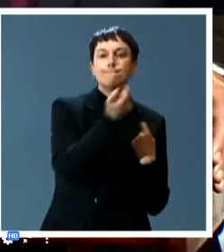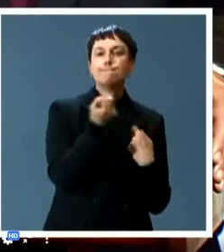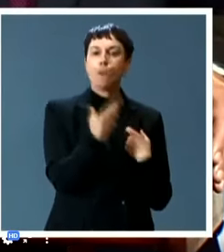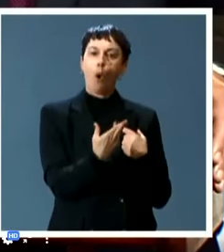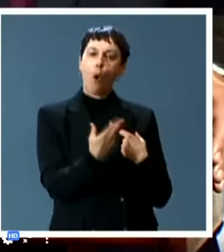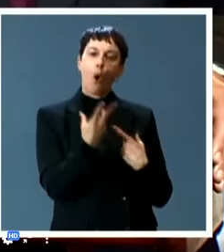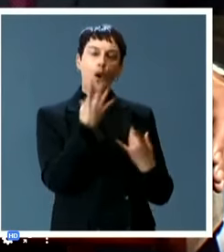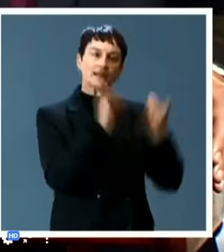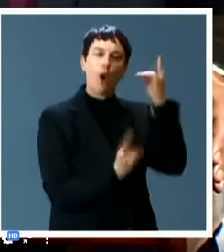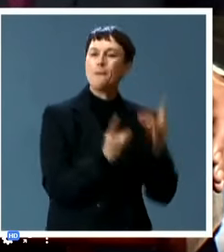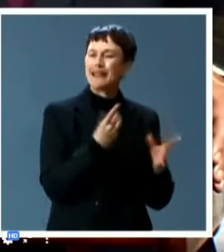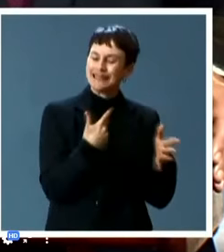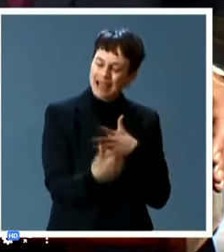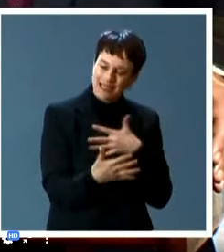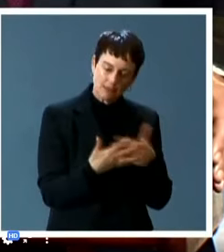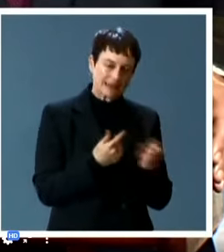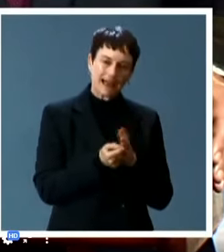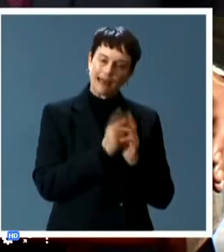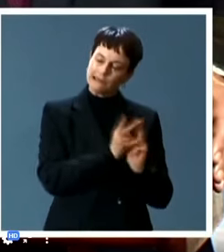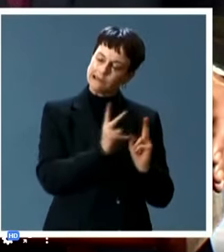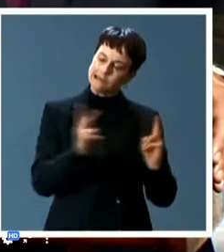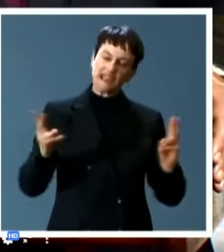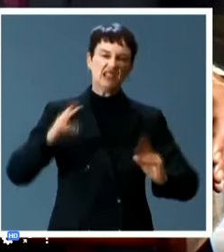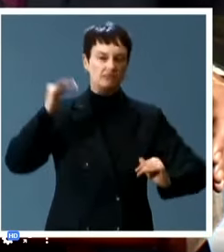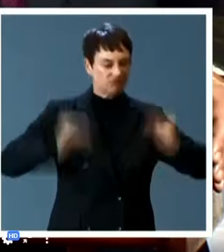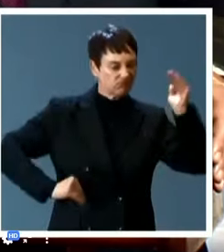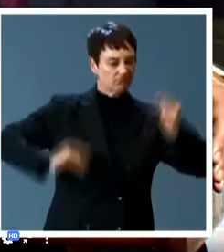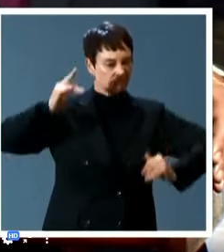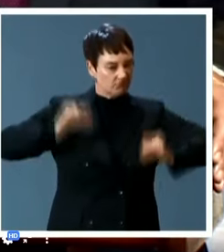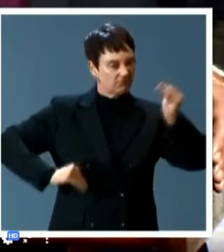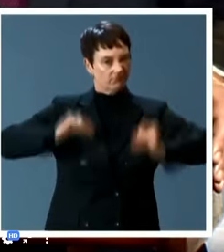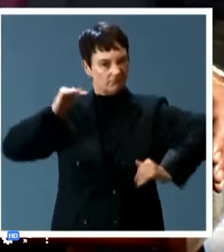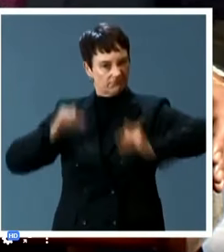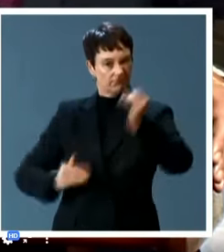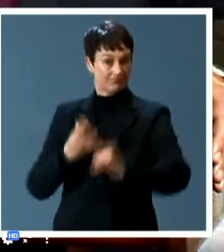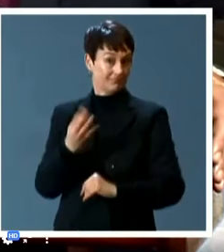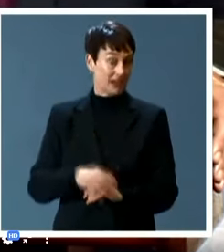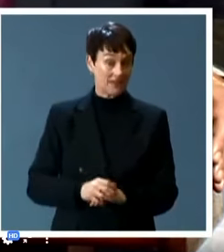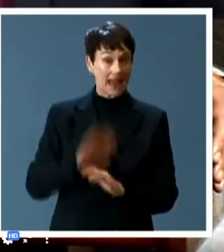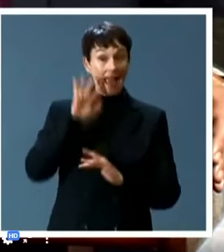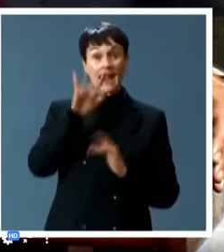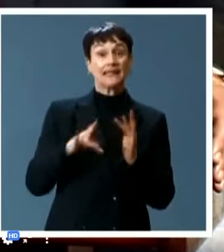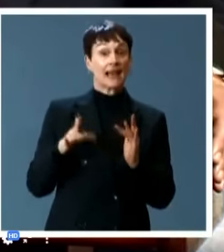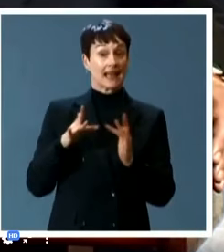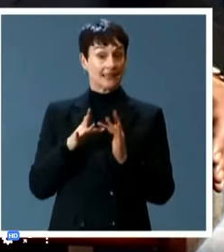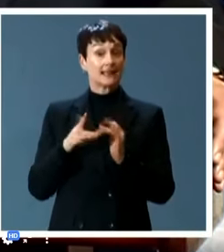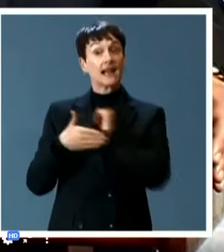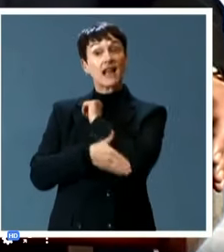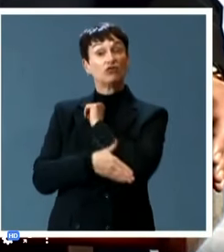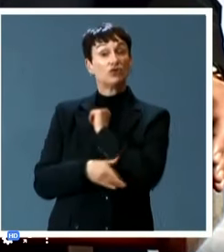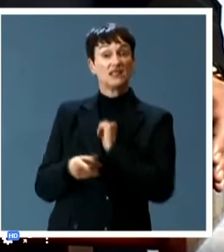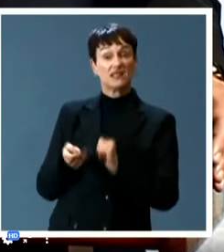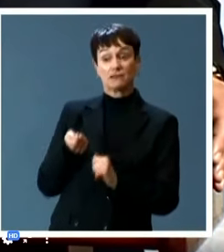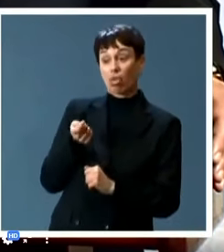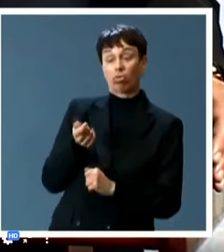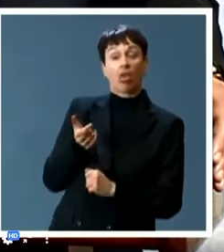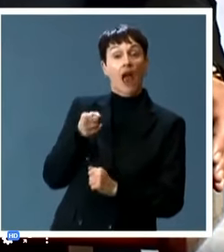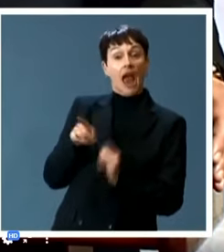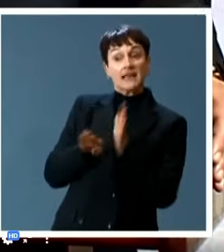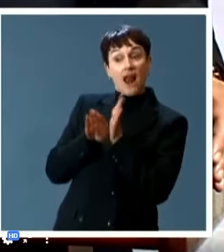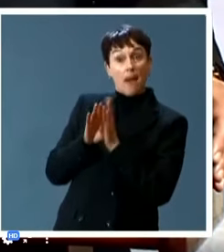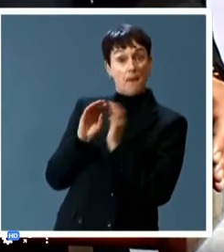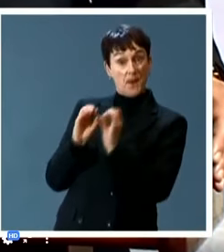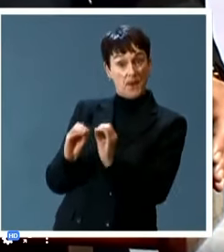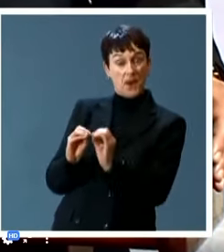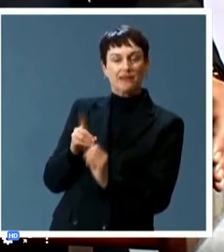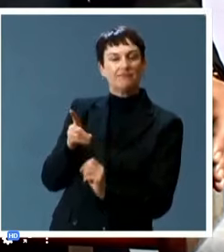in developed countries use the internet, compared with just 19% in the least developed countries. We are in